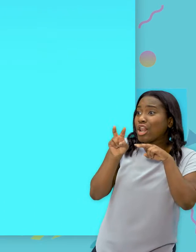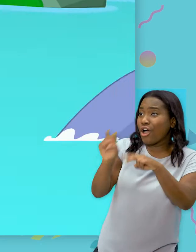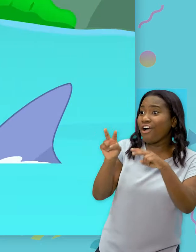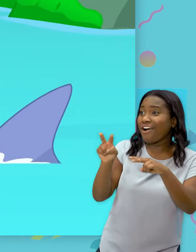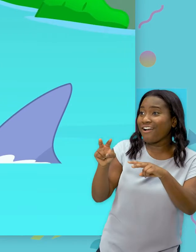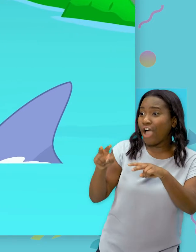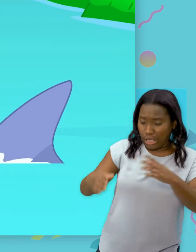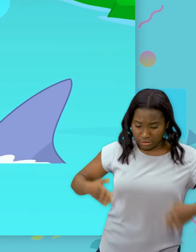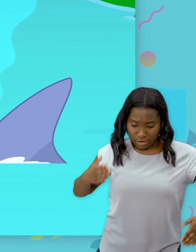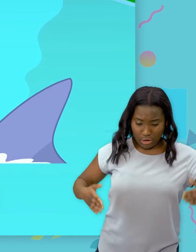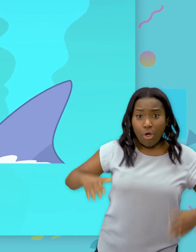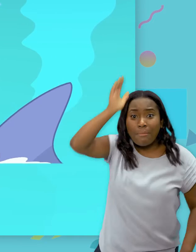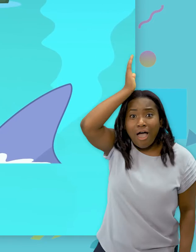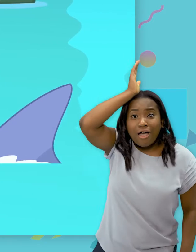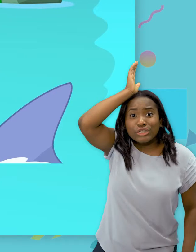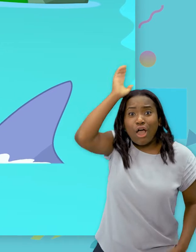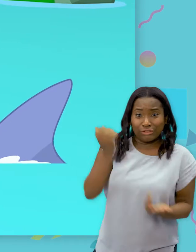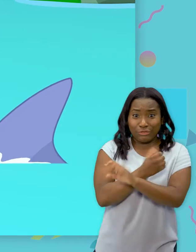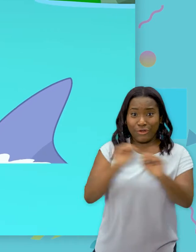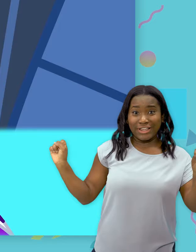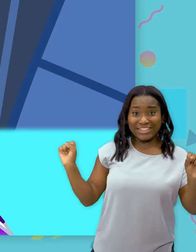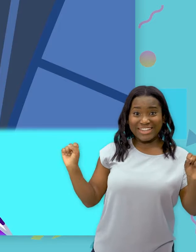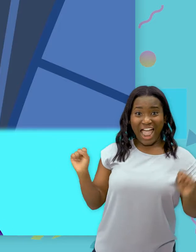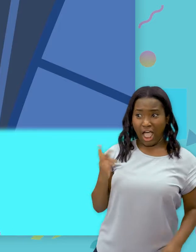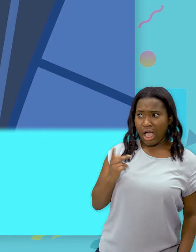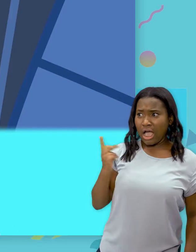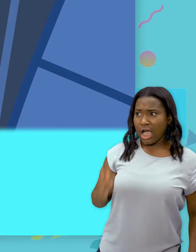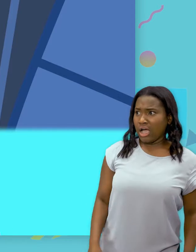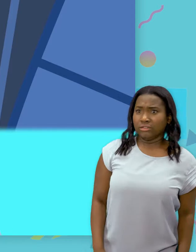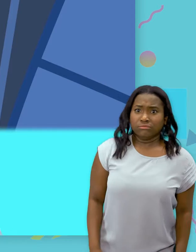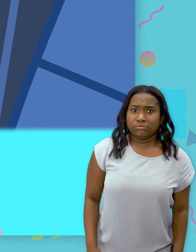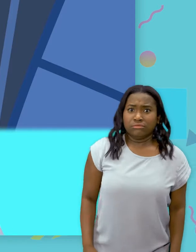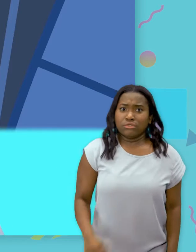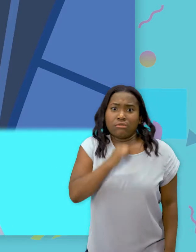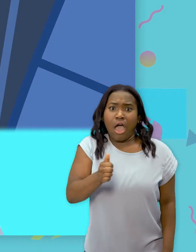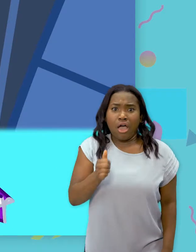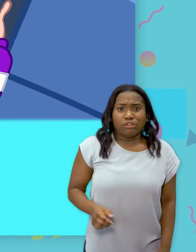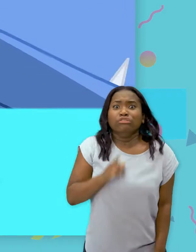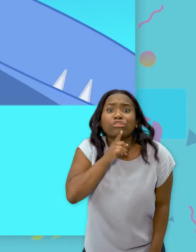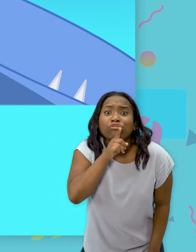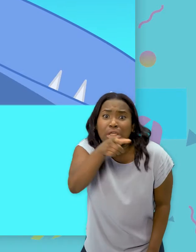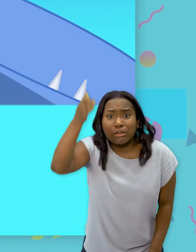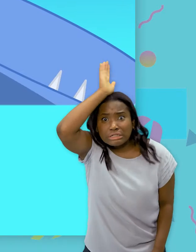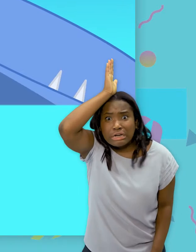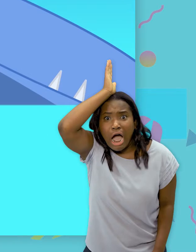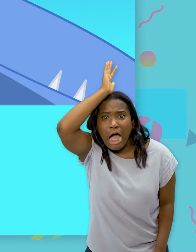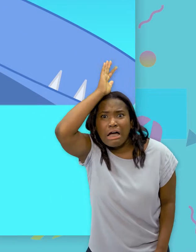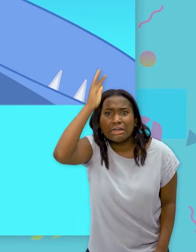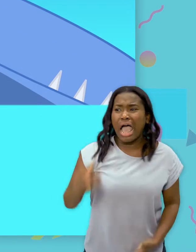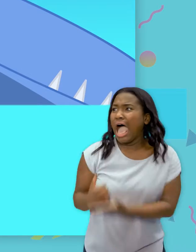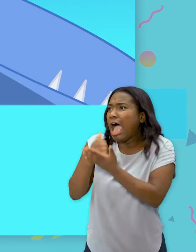Dying. Our robot sharks have come to save us. Those are not robot sharks, Yorn. Those are real